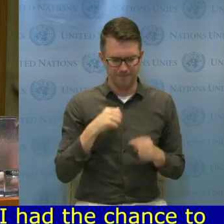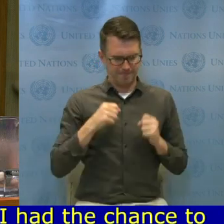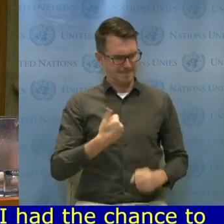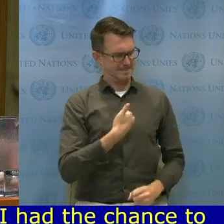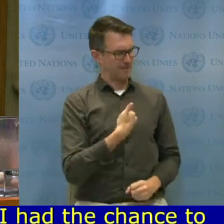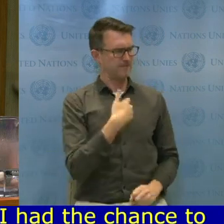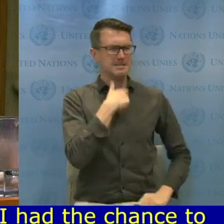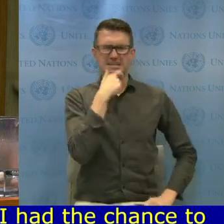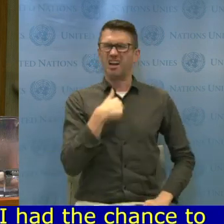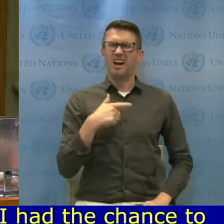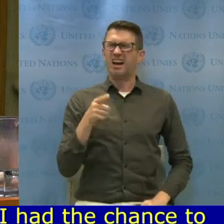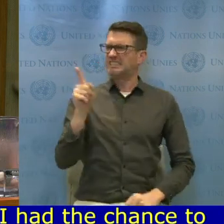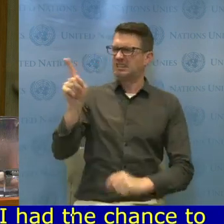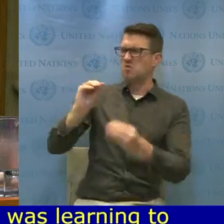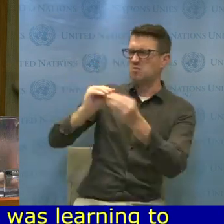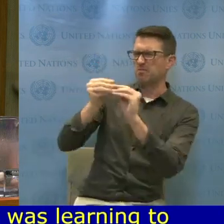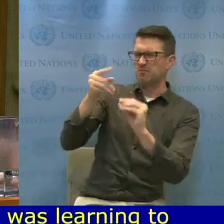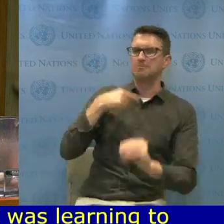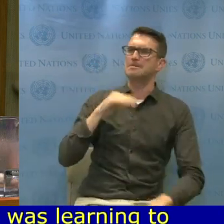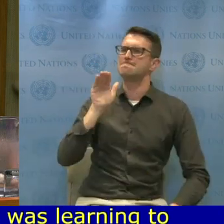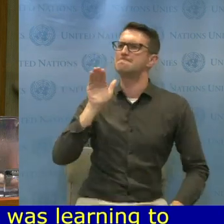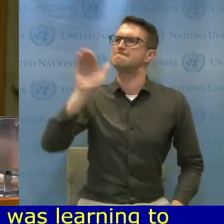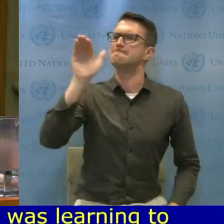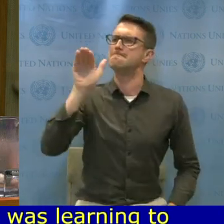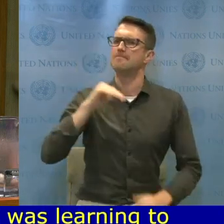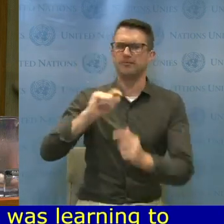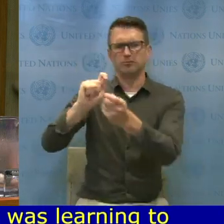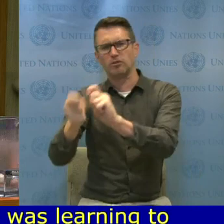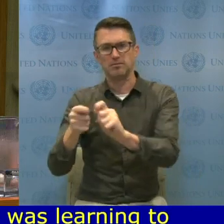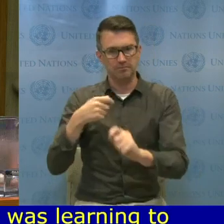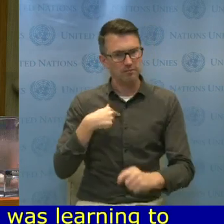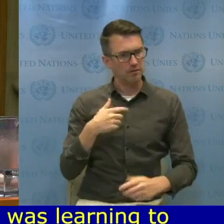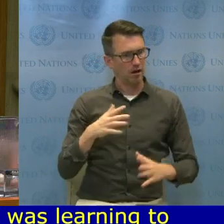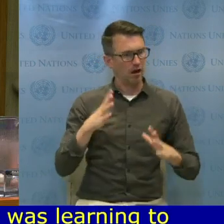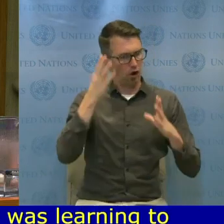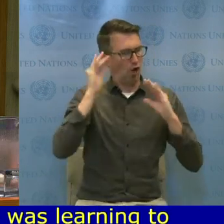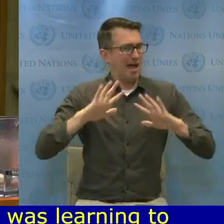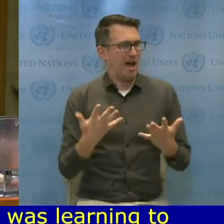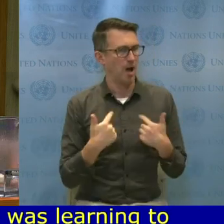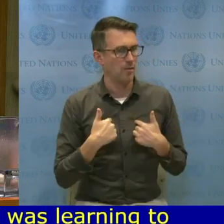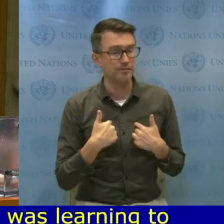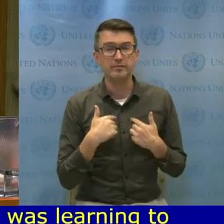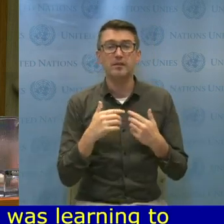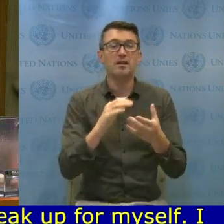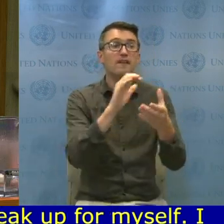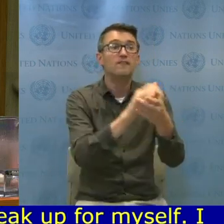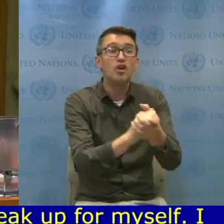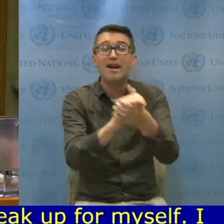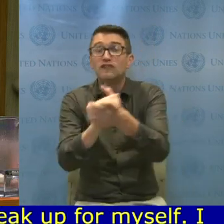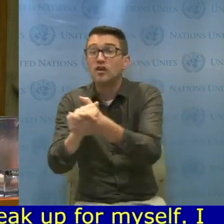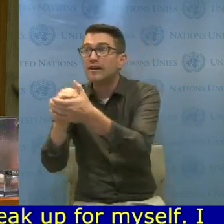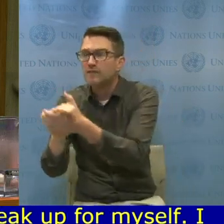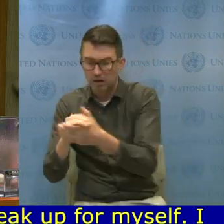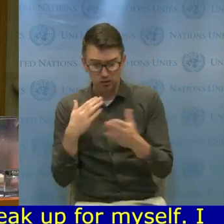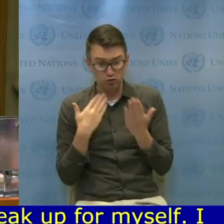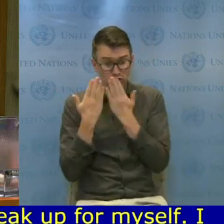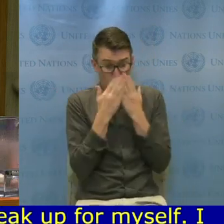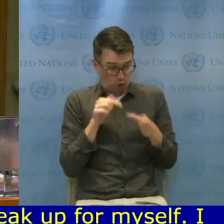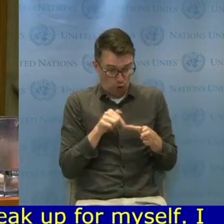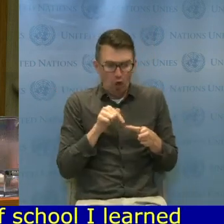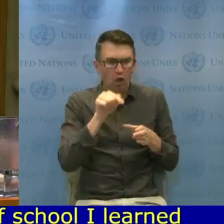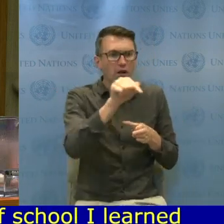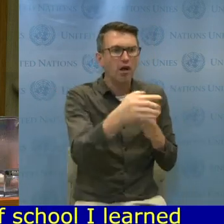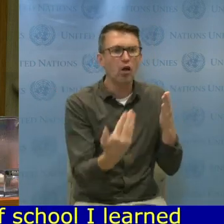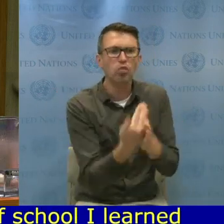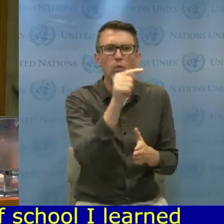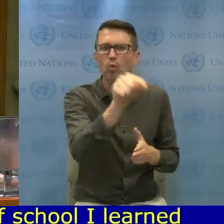life outside of school. I learned that I had a voice and I wanted people to listen to me. And I had been using my voice to